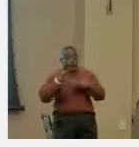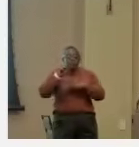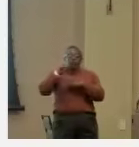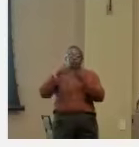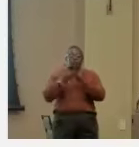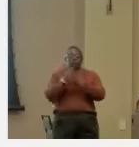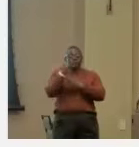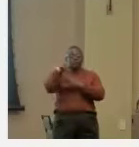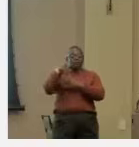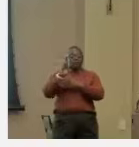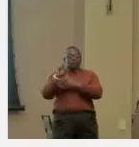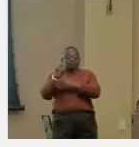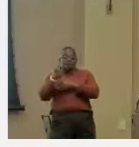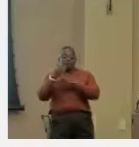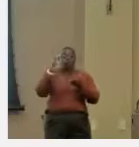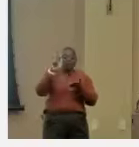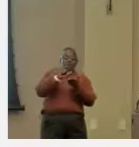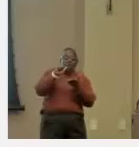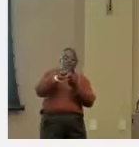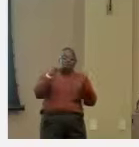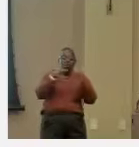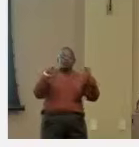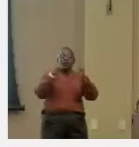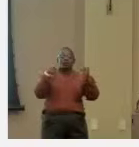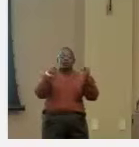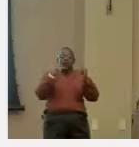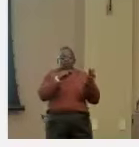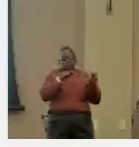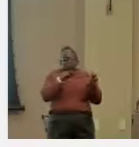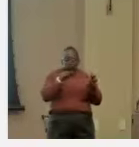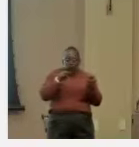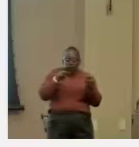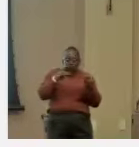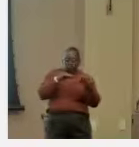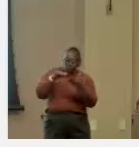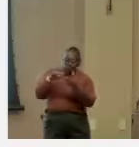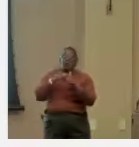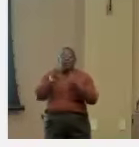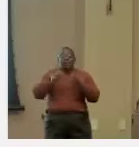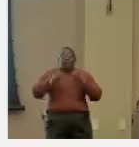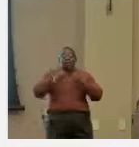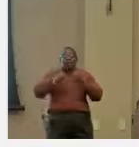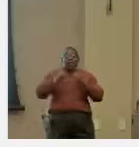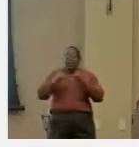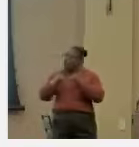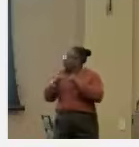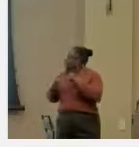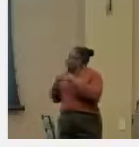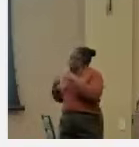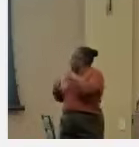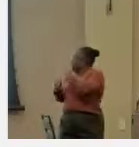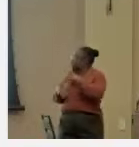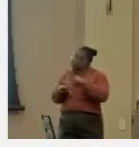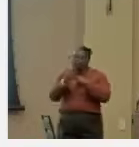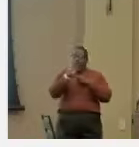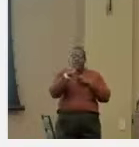UPCR and then have maintained low levels throughout our observation period. And finally, FACIT, the measure of